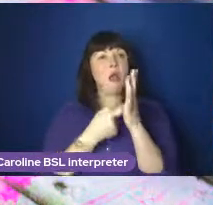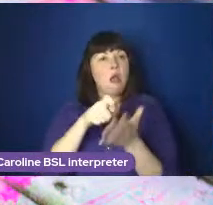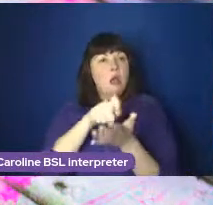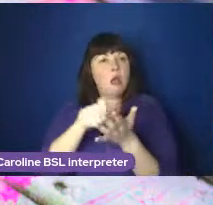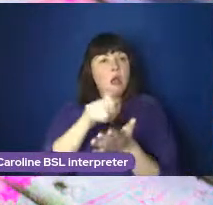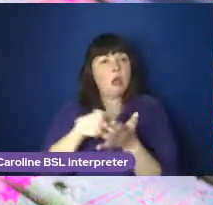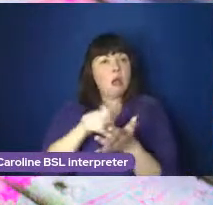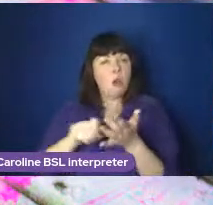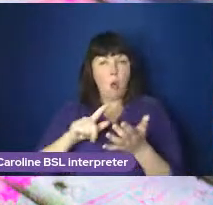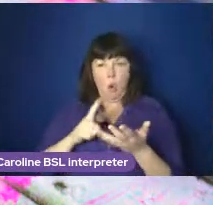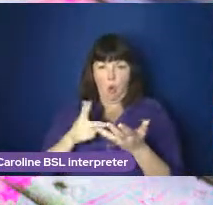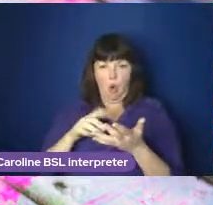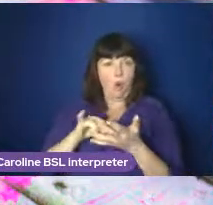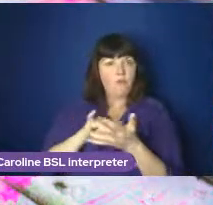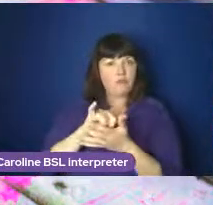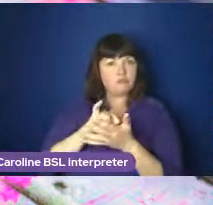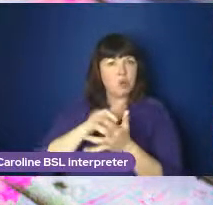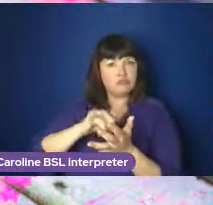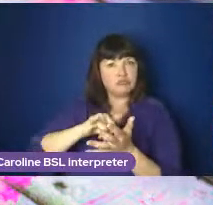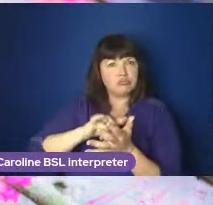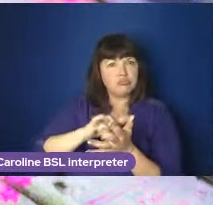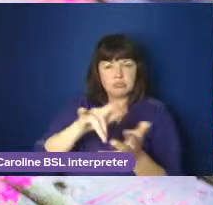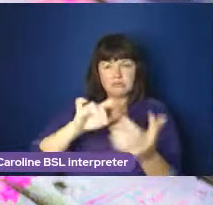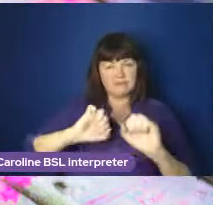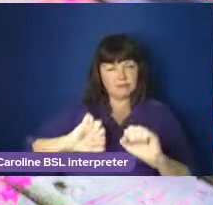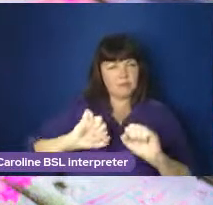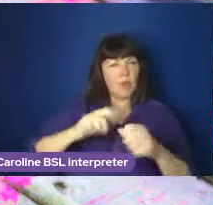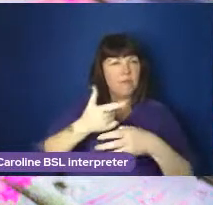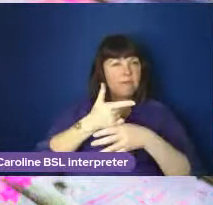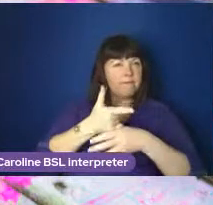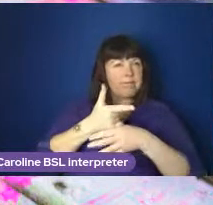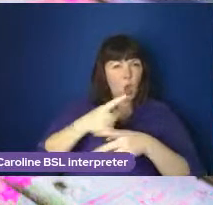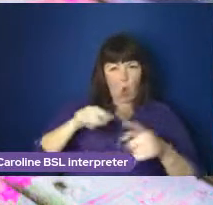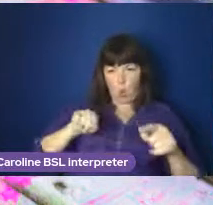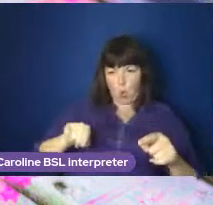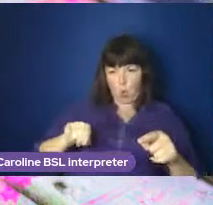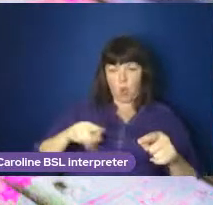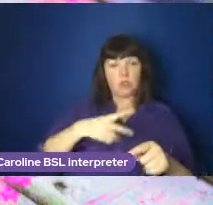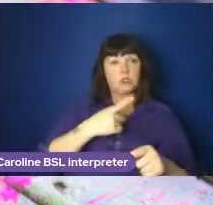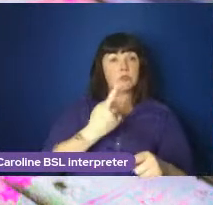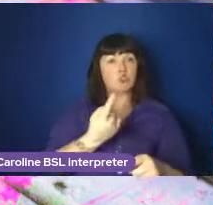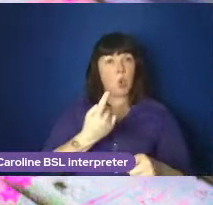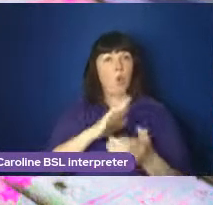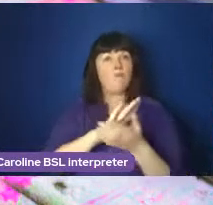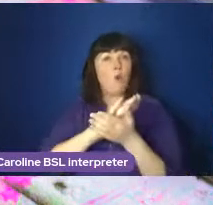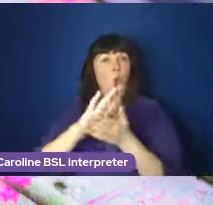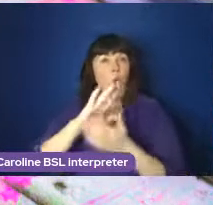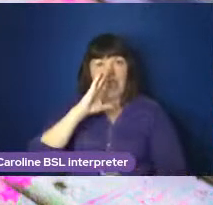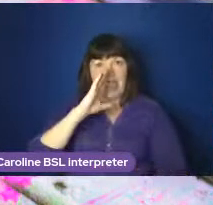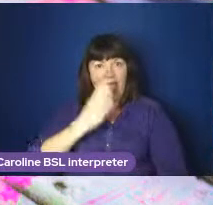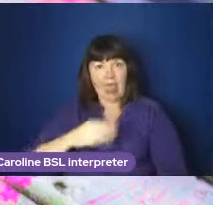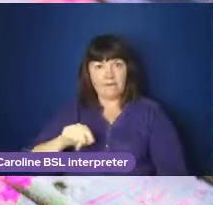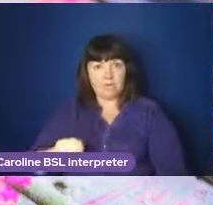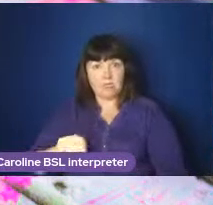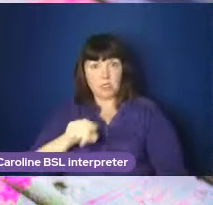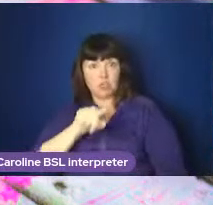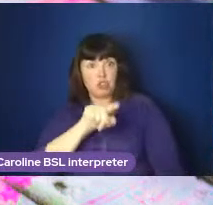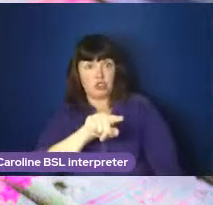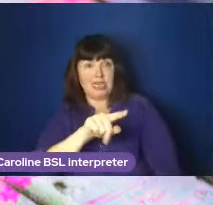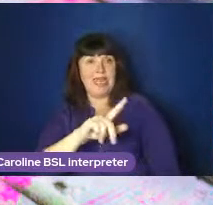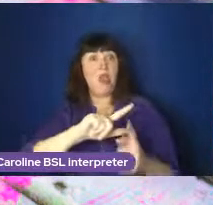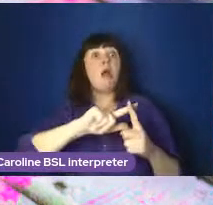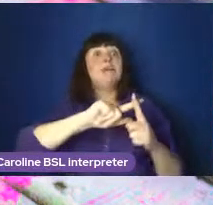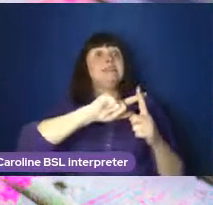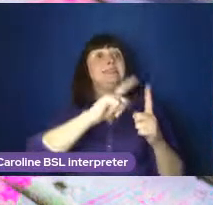animates Herbie the Elephant. So she's a very talented creative in her own right. And she has come up with this. So she did it